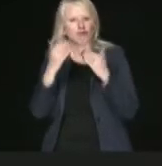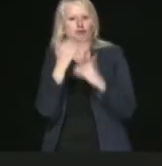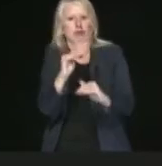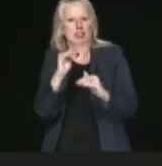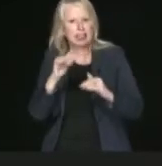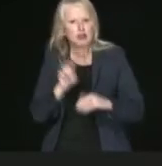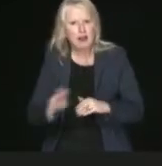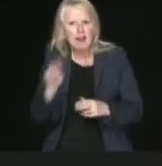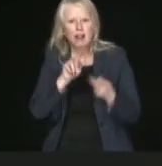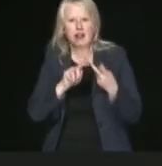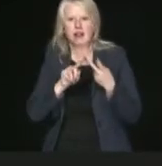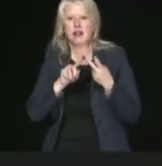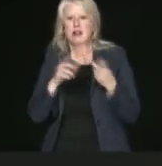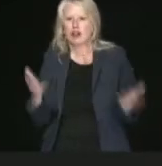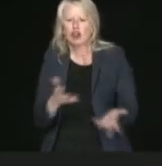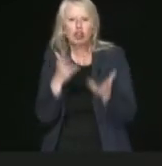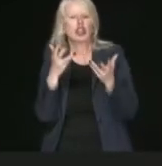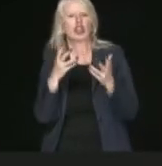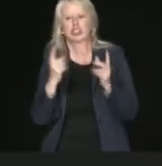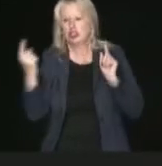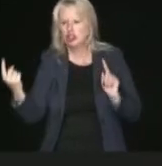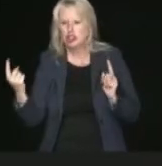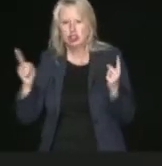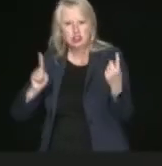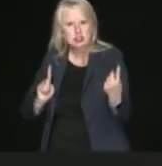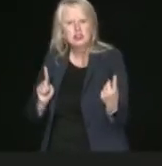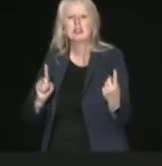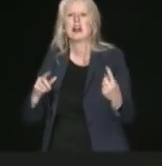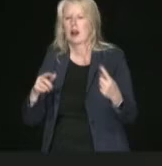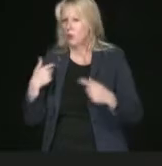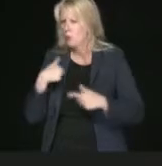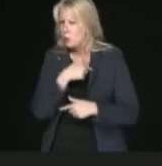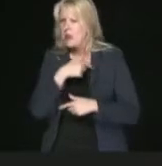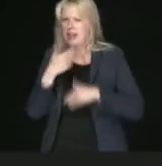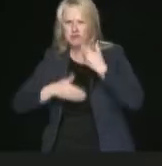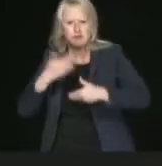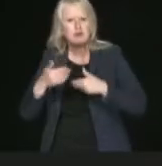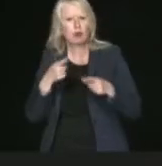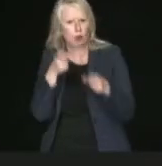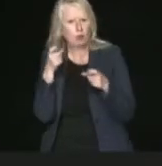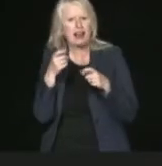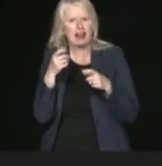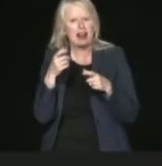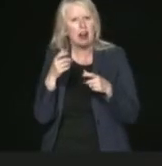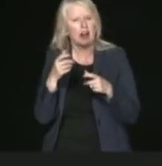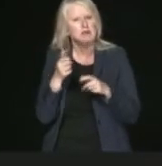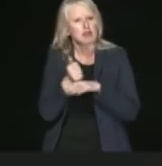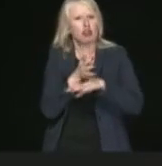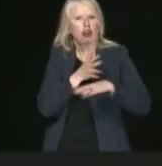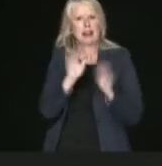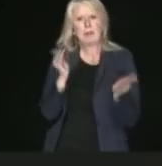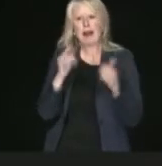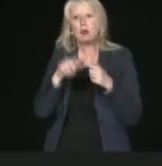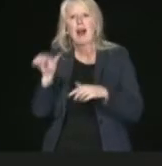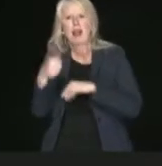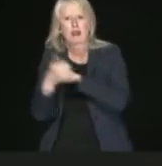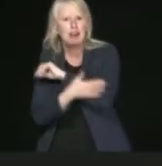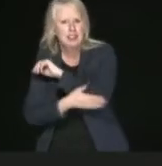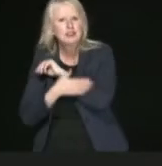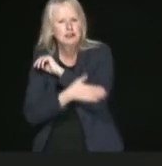travel, to encourage social distancing. We moved very quickly and earlier than some countries